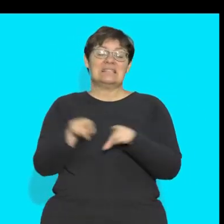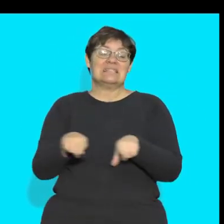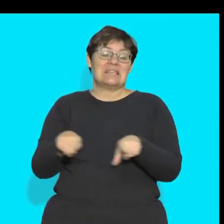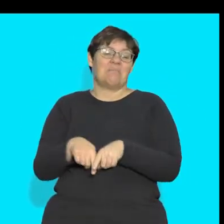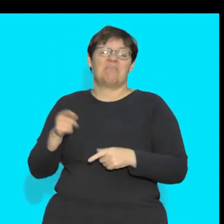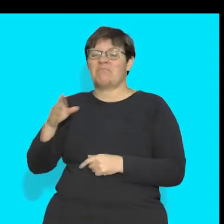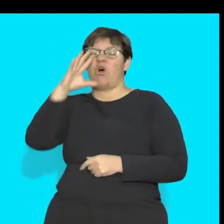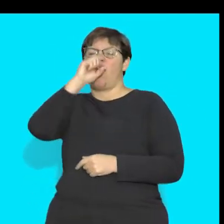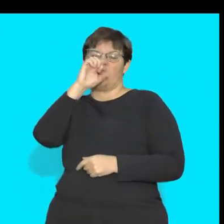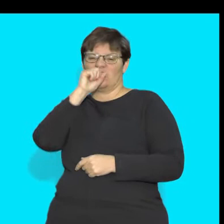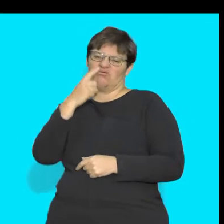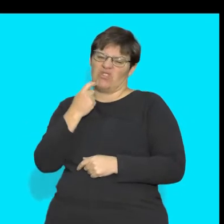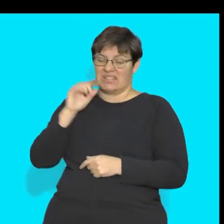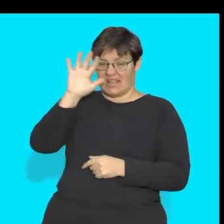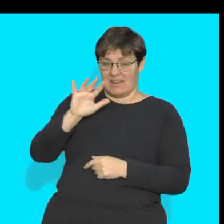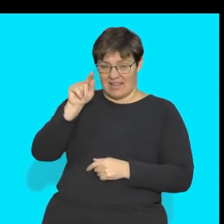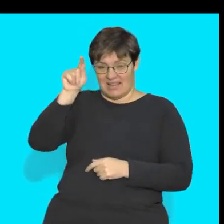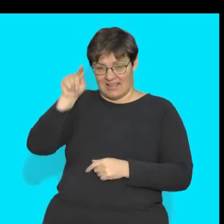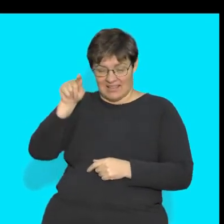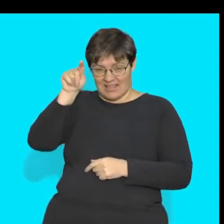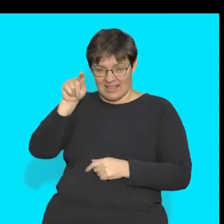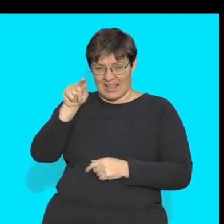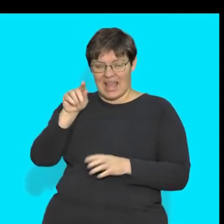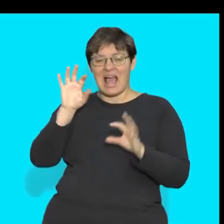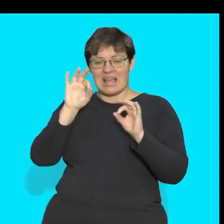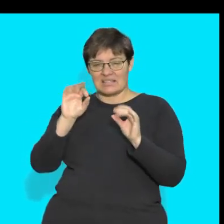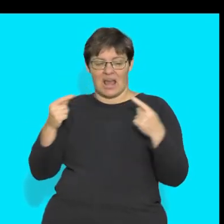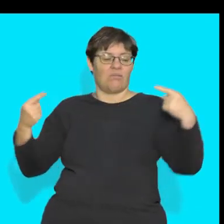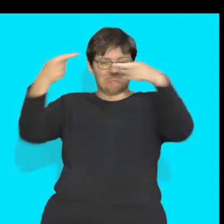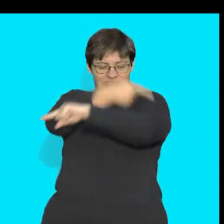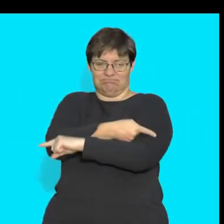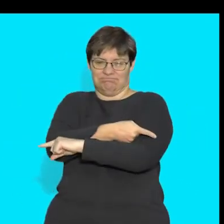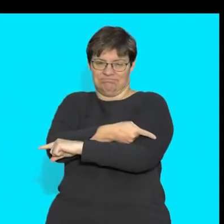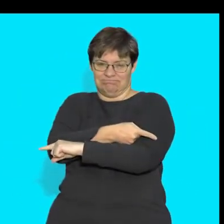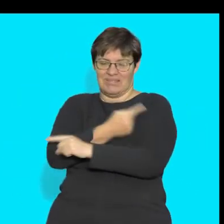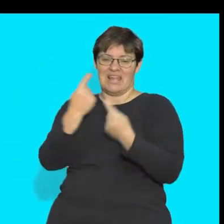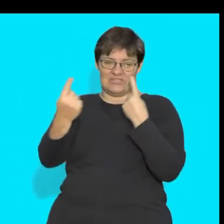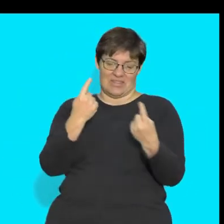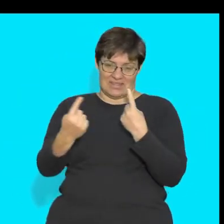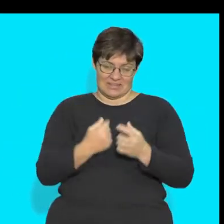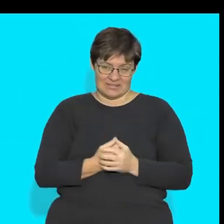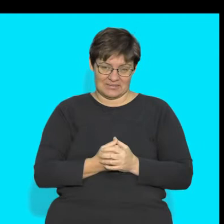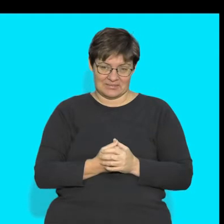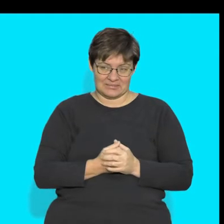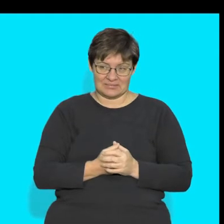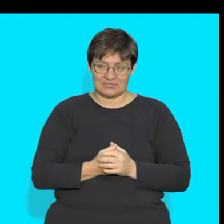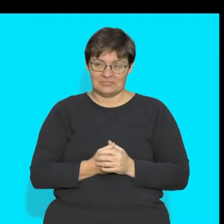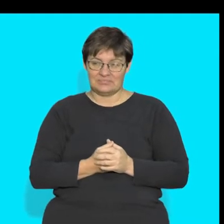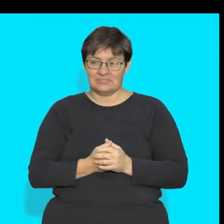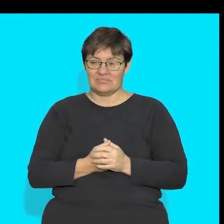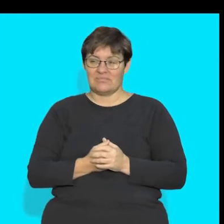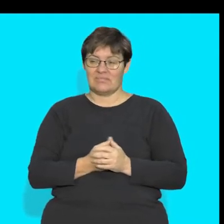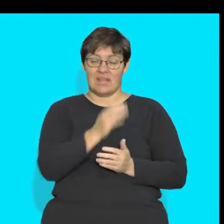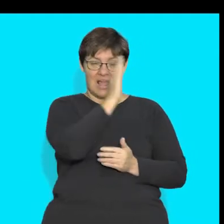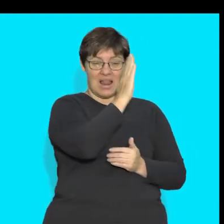Same as, that's an orangey red. They are the inverse of each other.